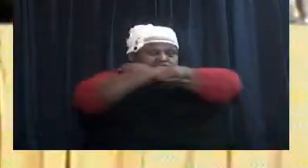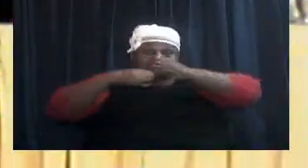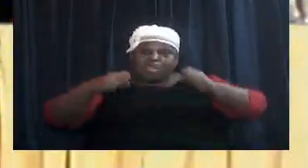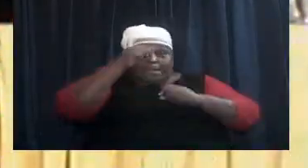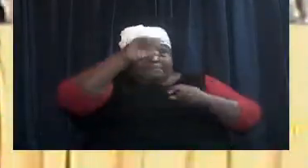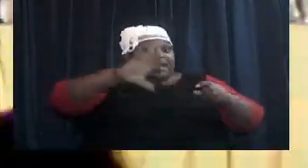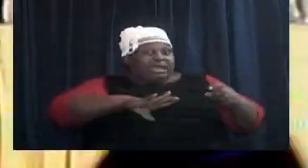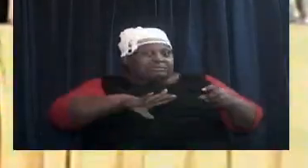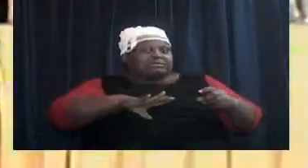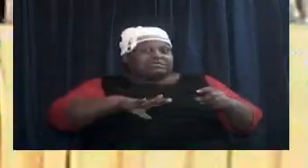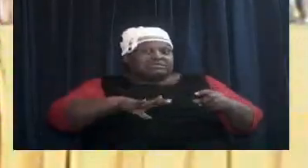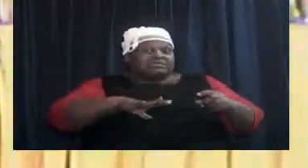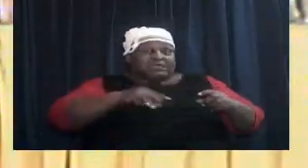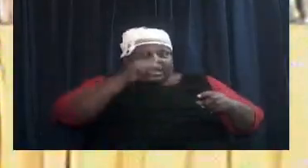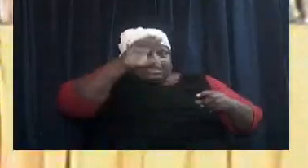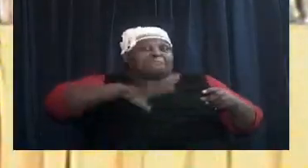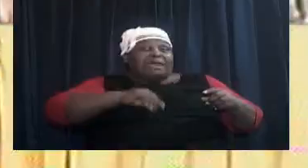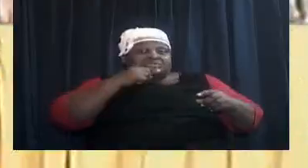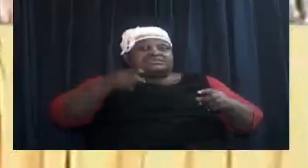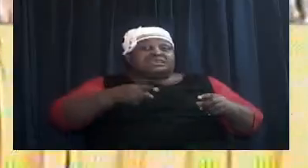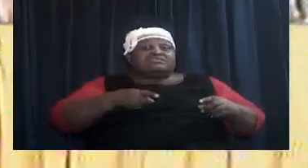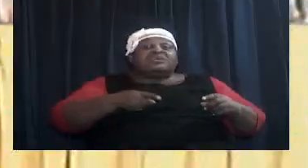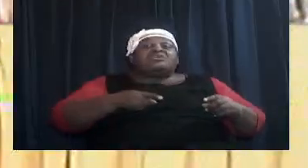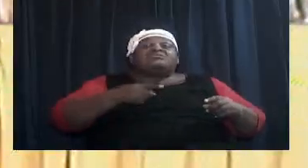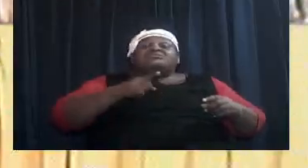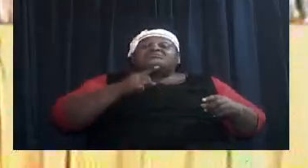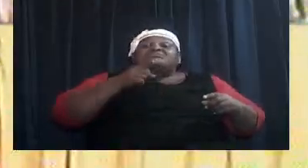said, thus saith the Lord.